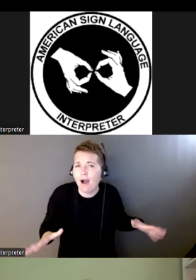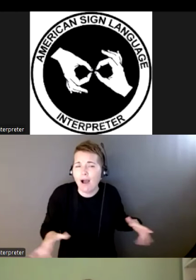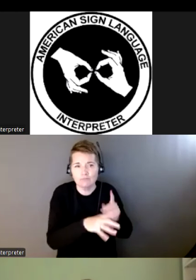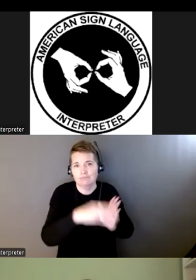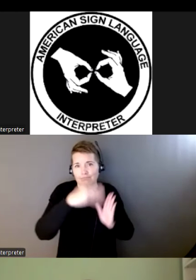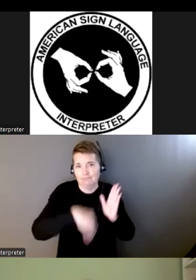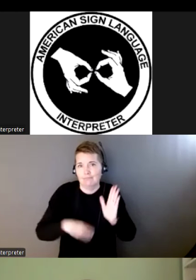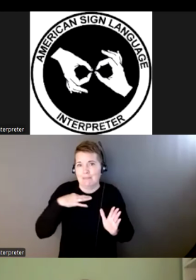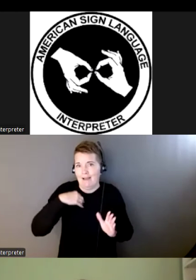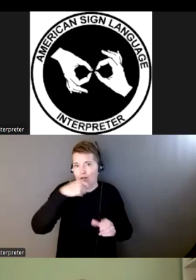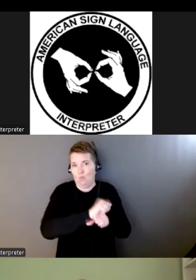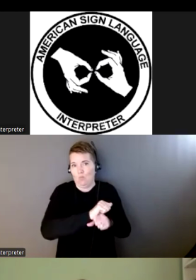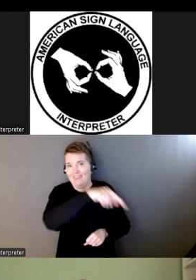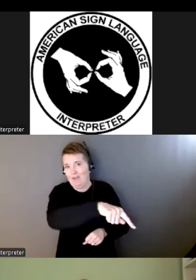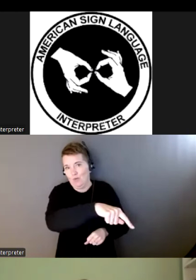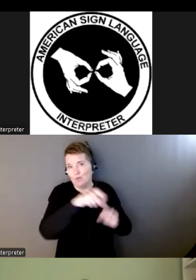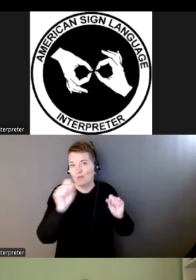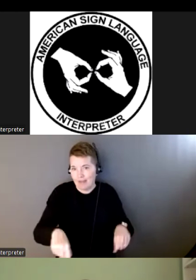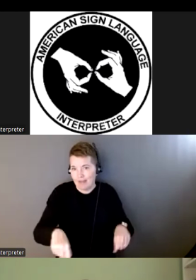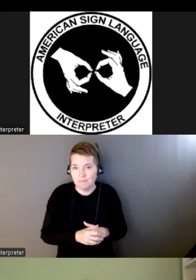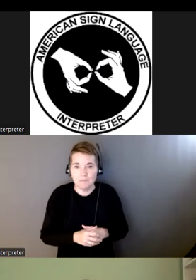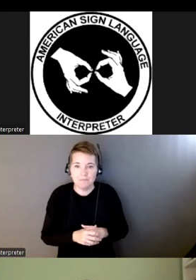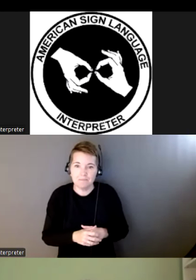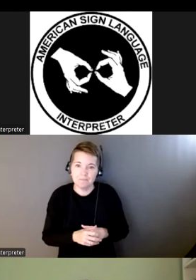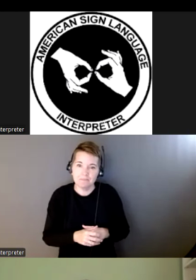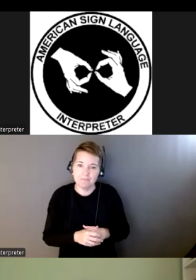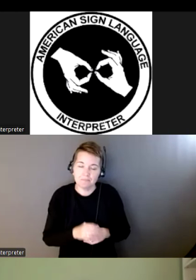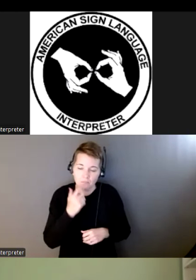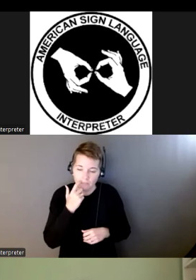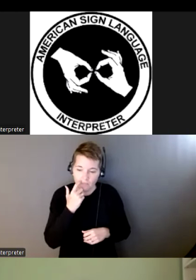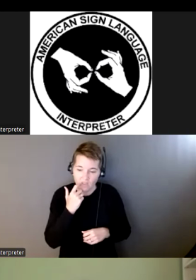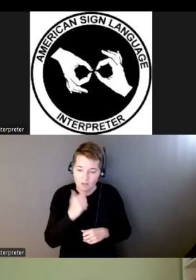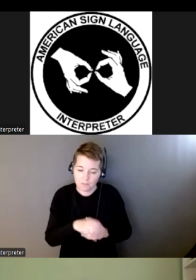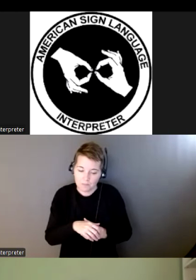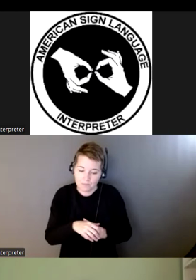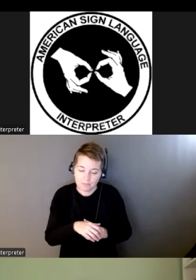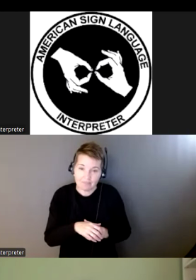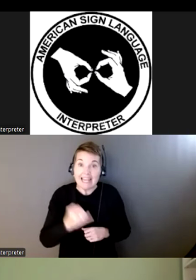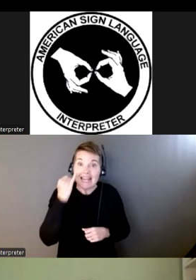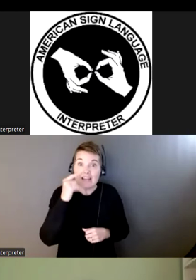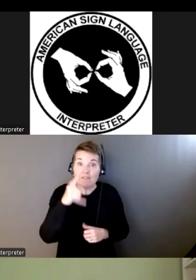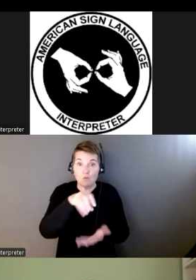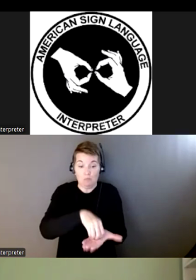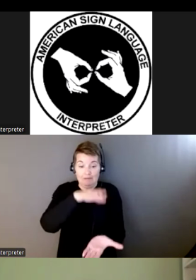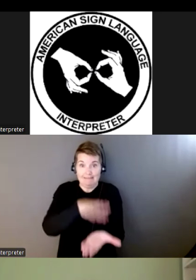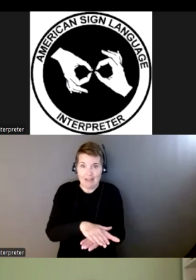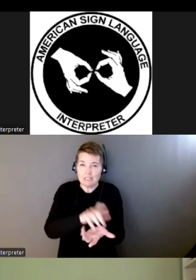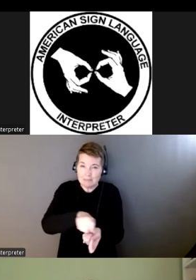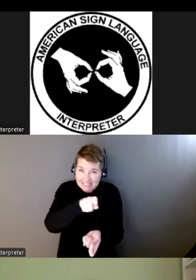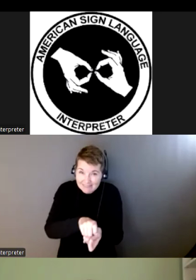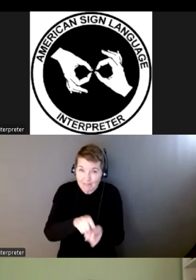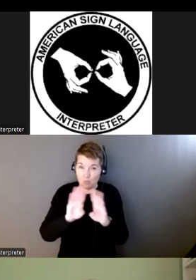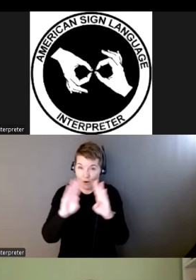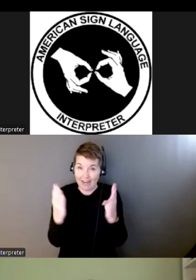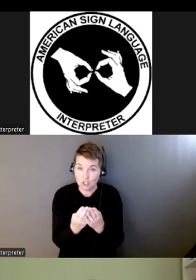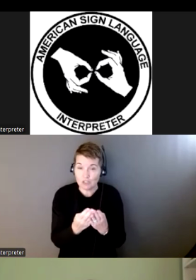to do your artistic work in. If you do specify a branch of your choice, please note that